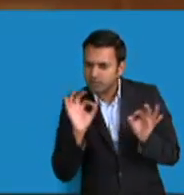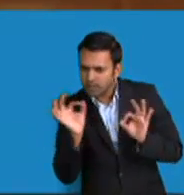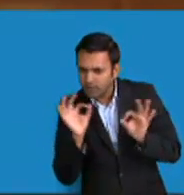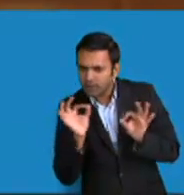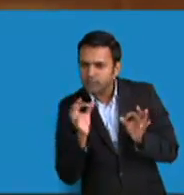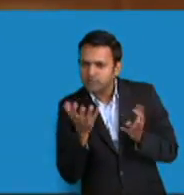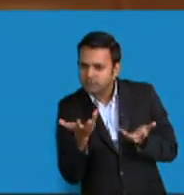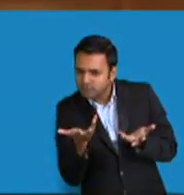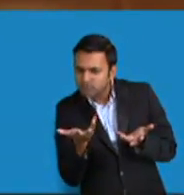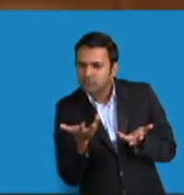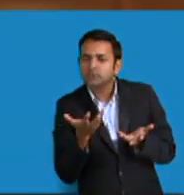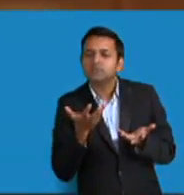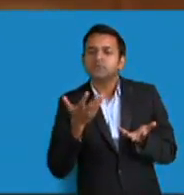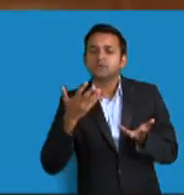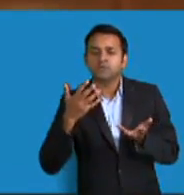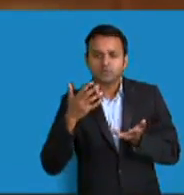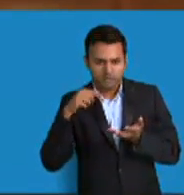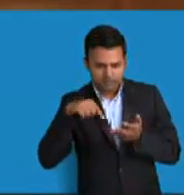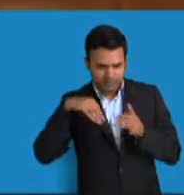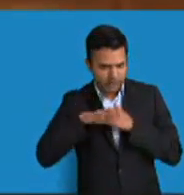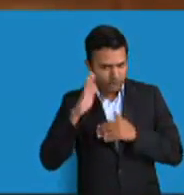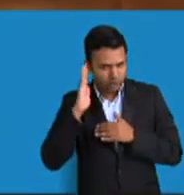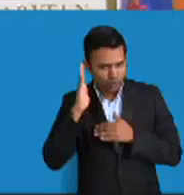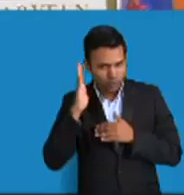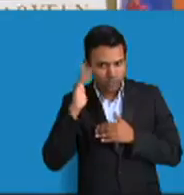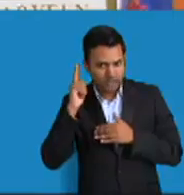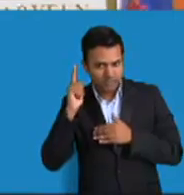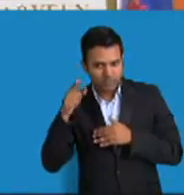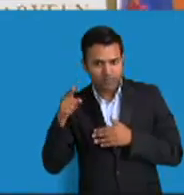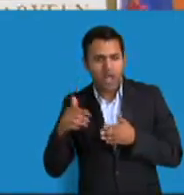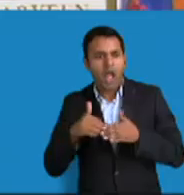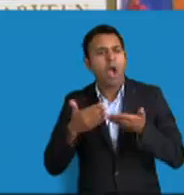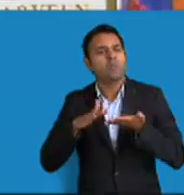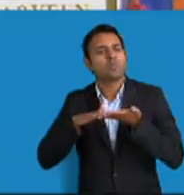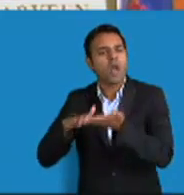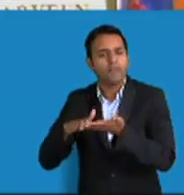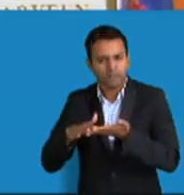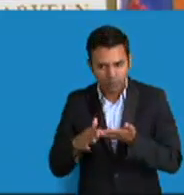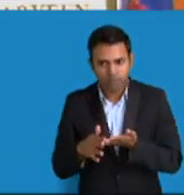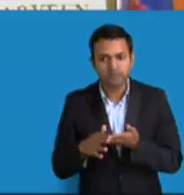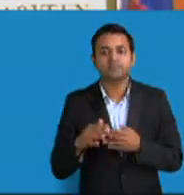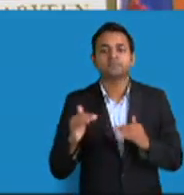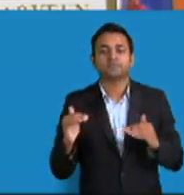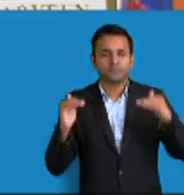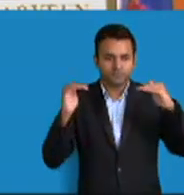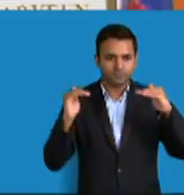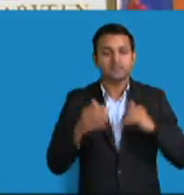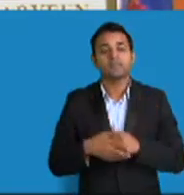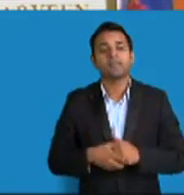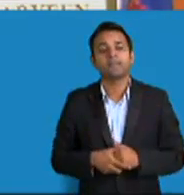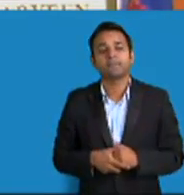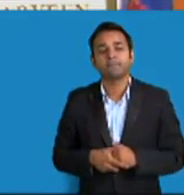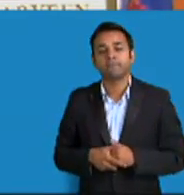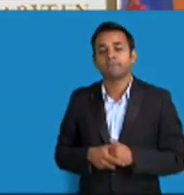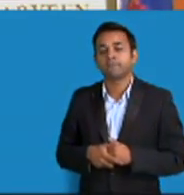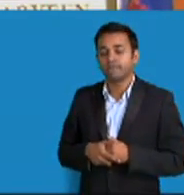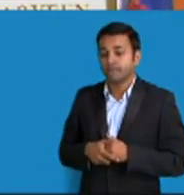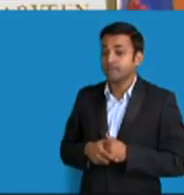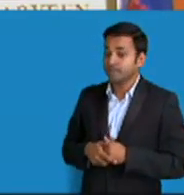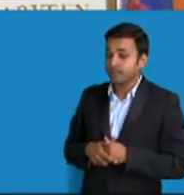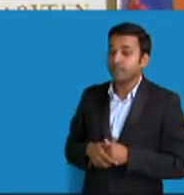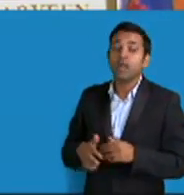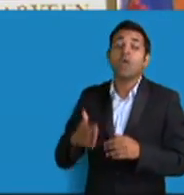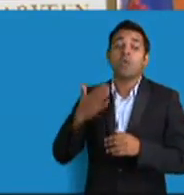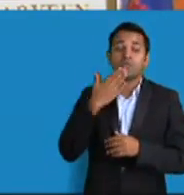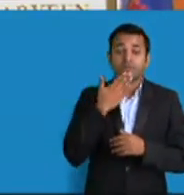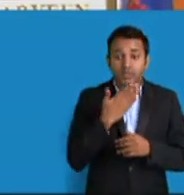teachers? Thank you, Madam Speaker. Thank you. Honourable Minister. Madam Speaker, I want to first thank the honourable member for reading that article,